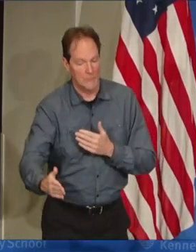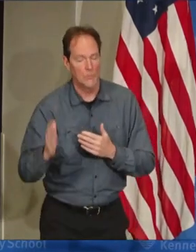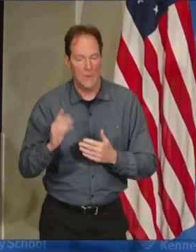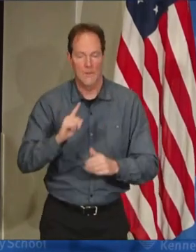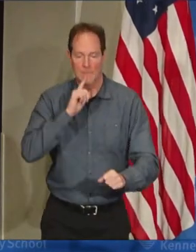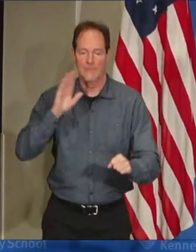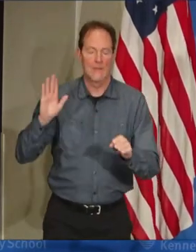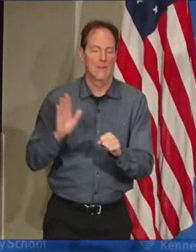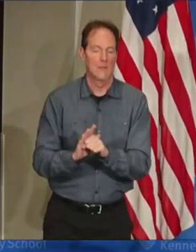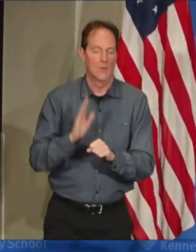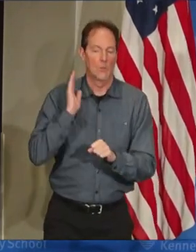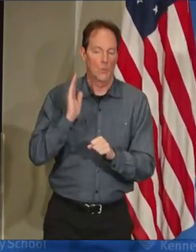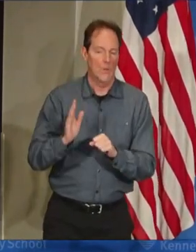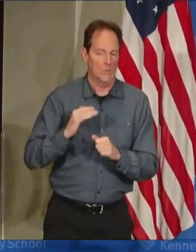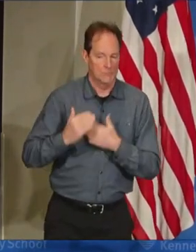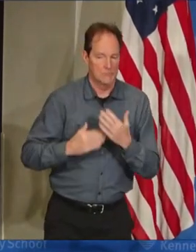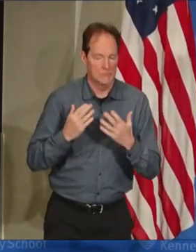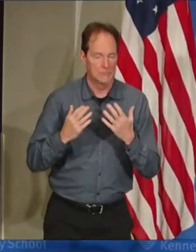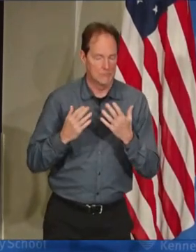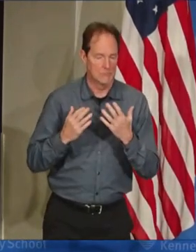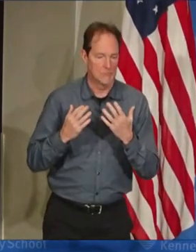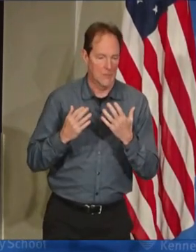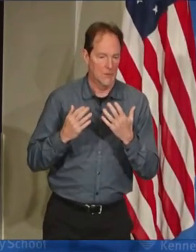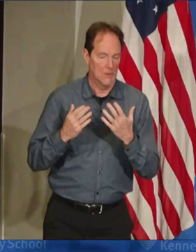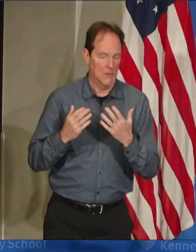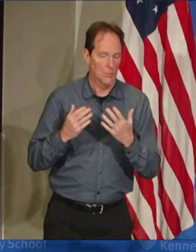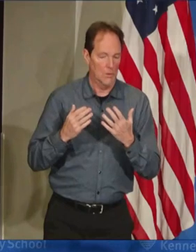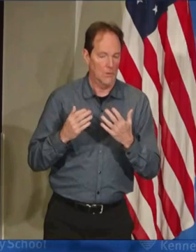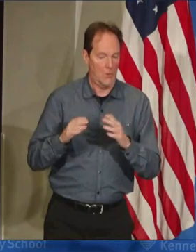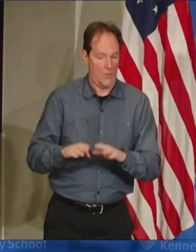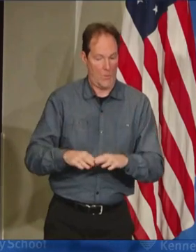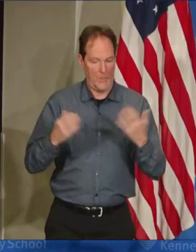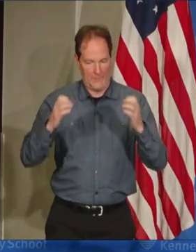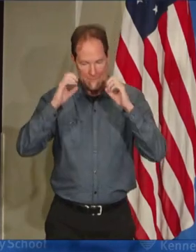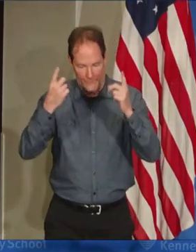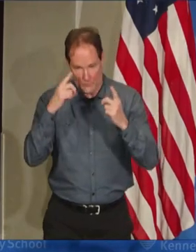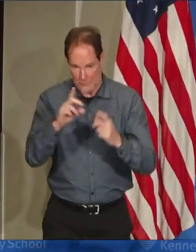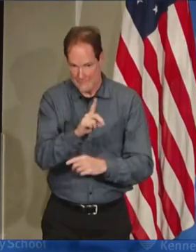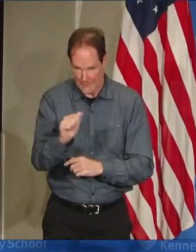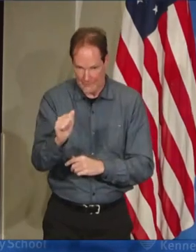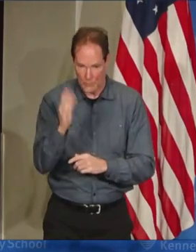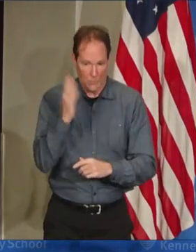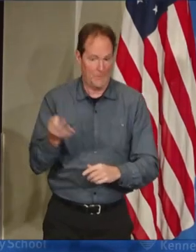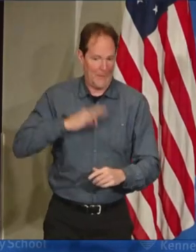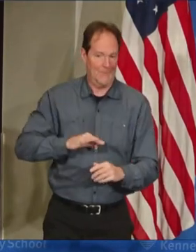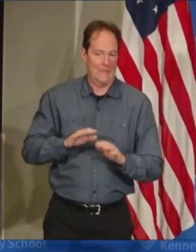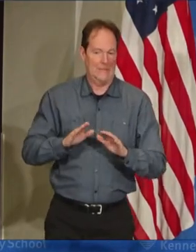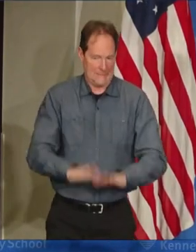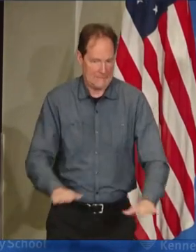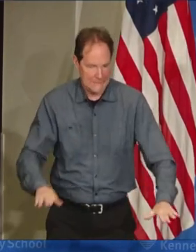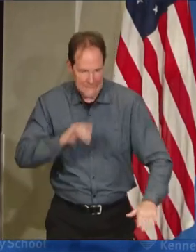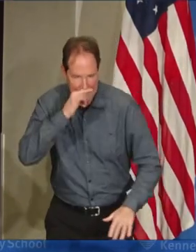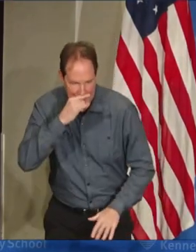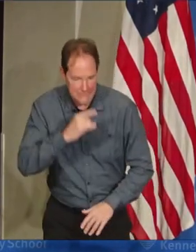commitment that ultimately, in the case of education for disabled kids, will benefit kids.